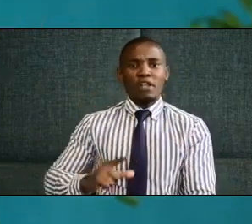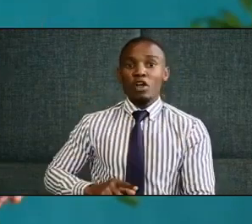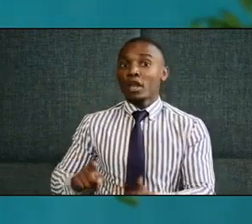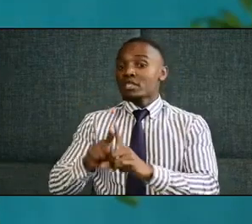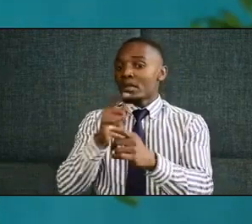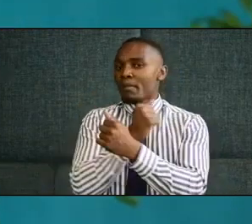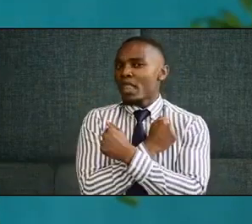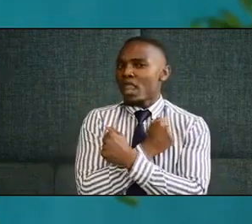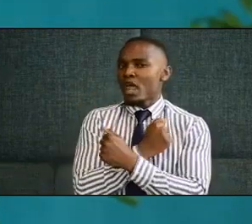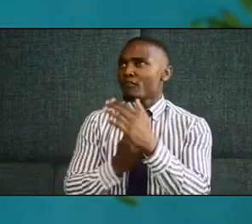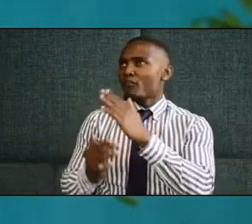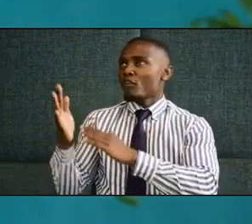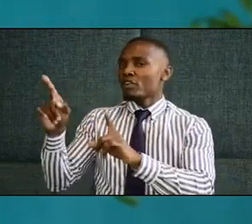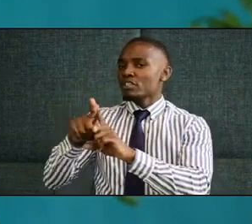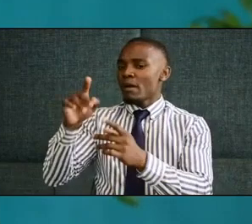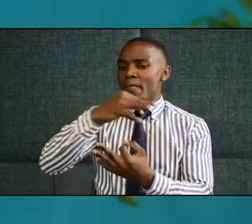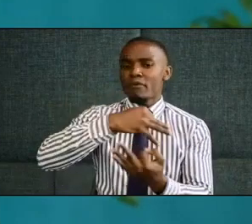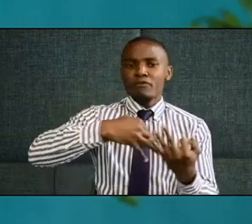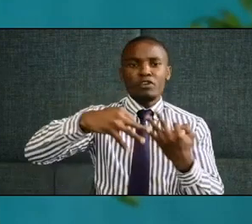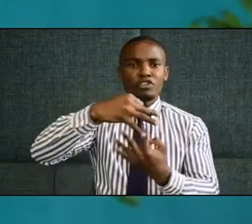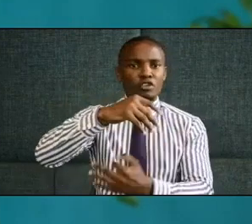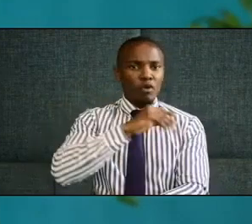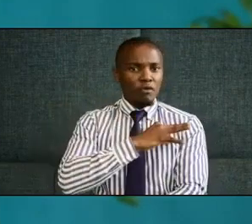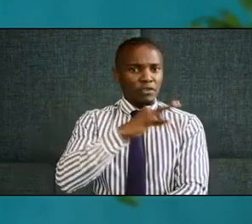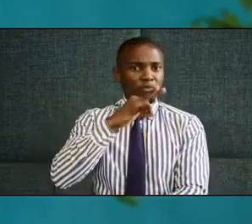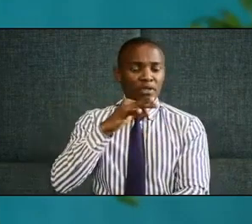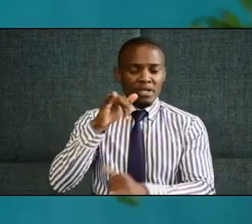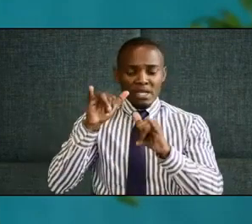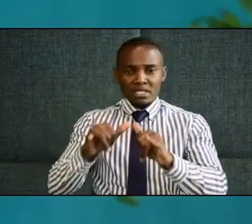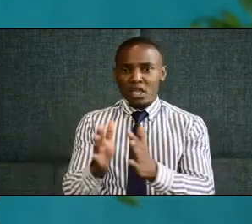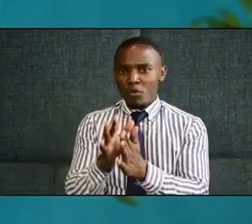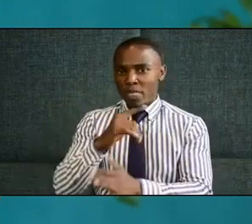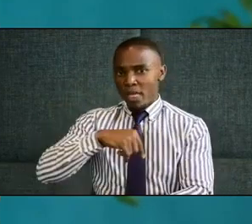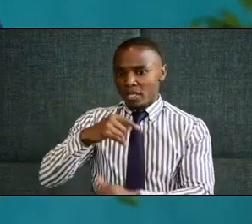of God and the fellowship of the Spirit abide with us